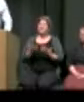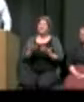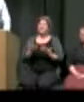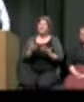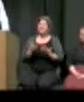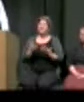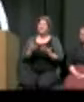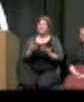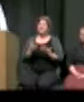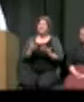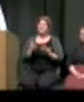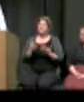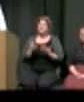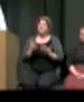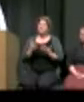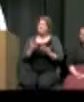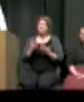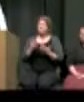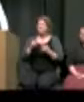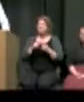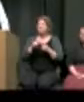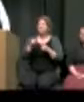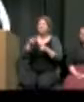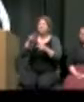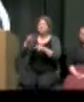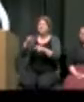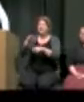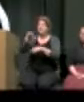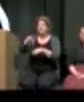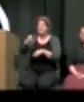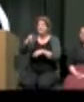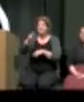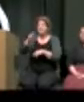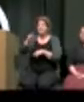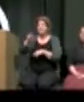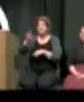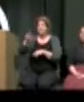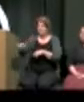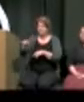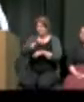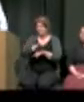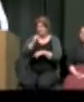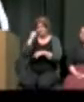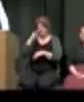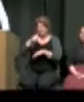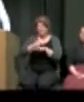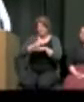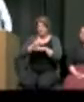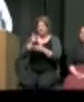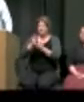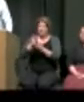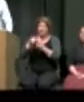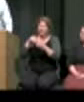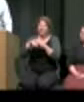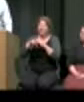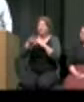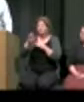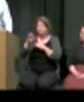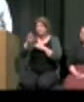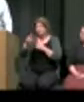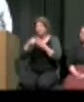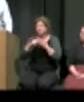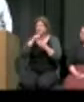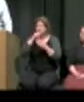pretty similar infrastructure down at the Peck Road site. Parking, access roads. We brought in some